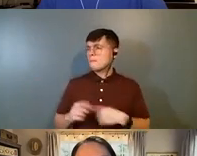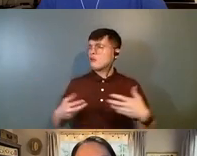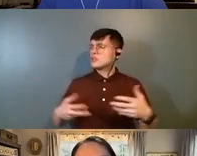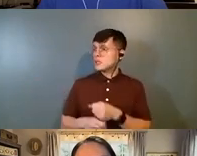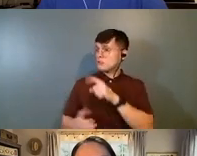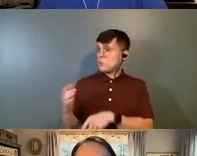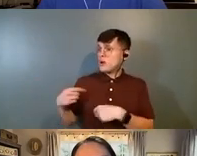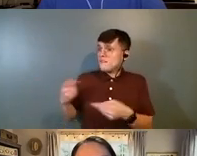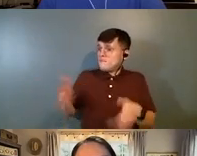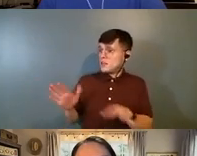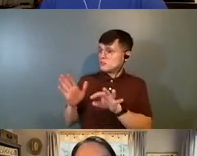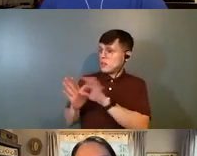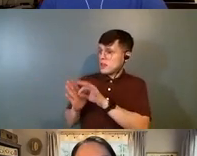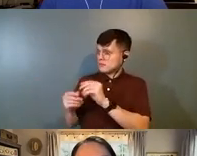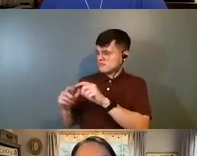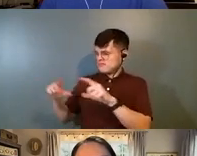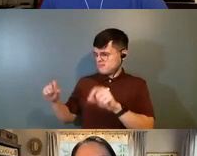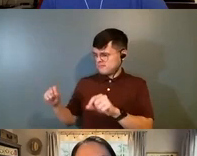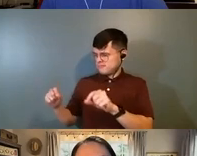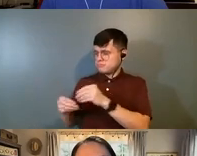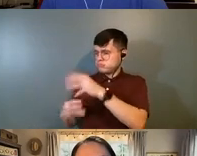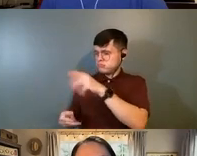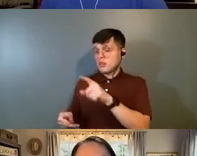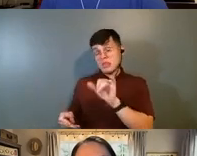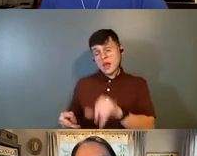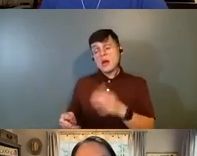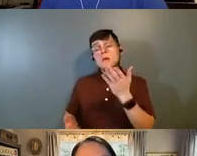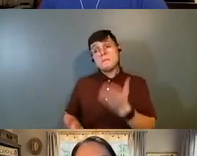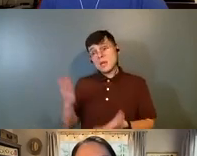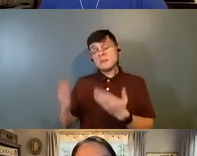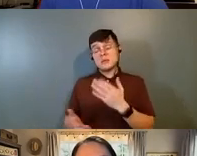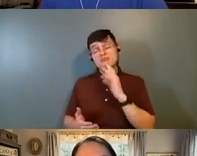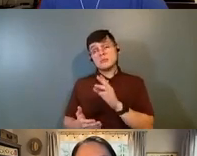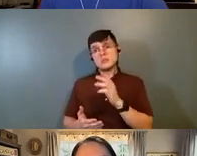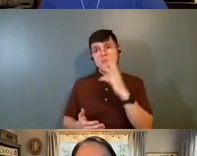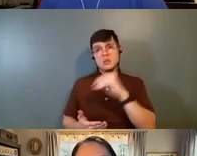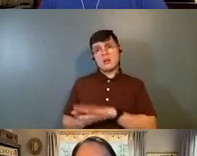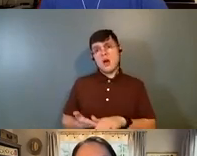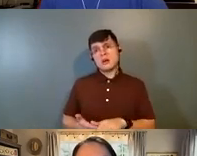selected. Mm-hmm. That actually might be pretty nice, right?